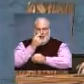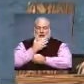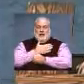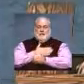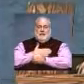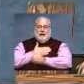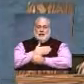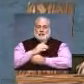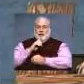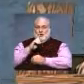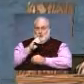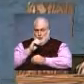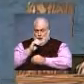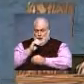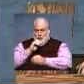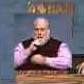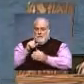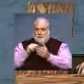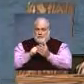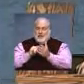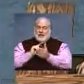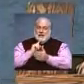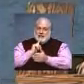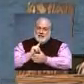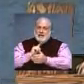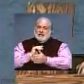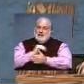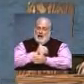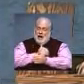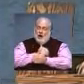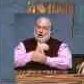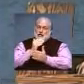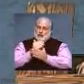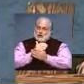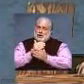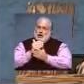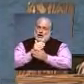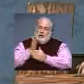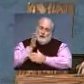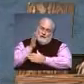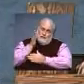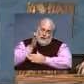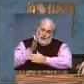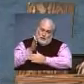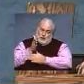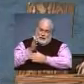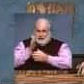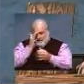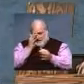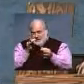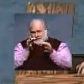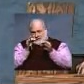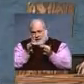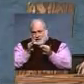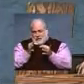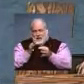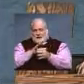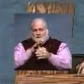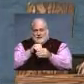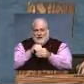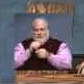do. This is our shared future. This is making decisions about